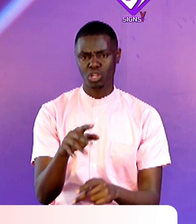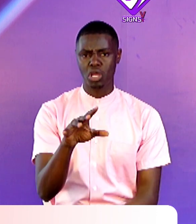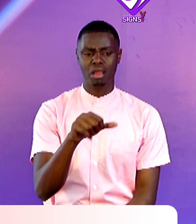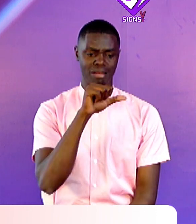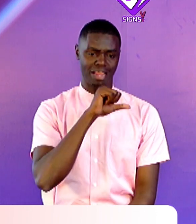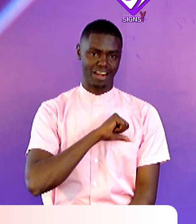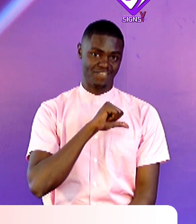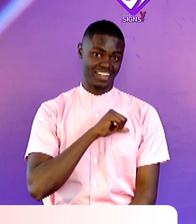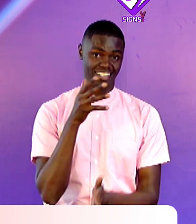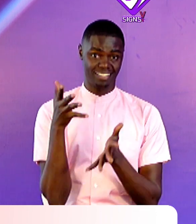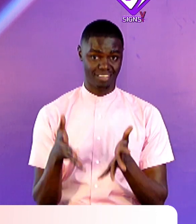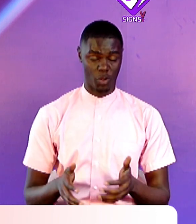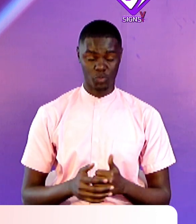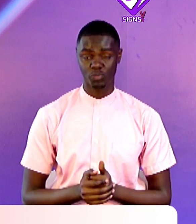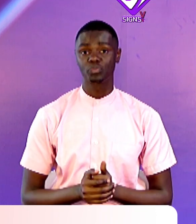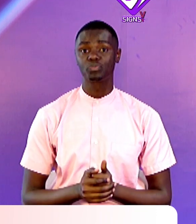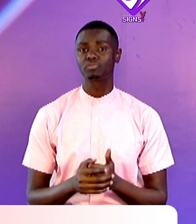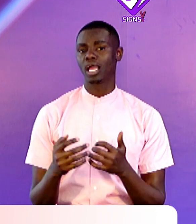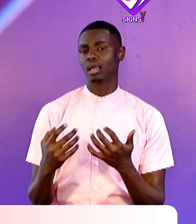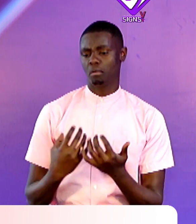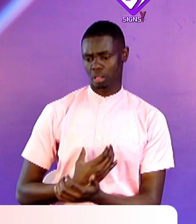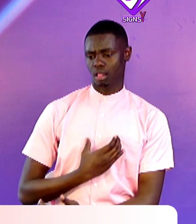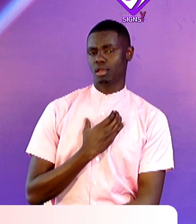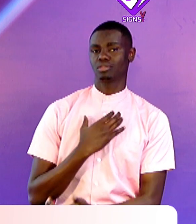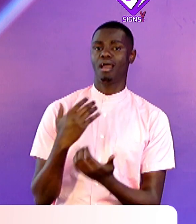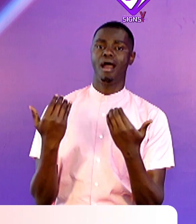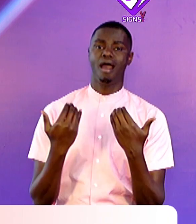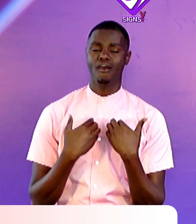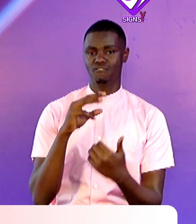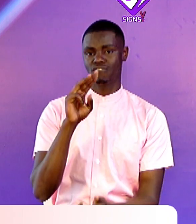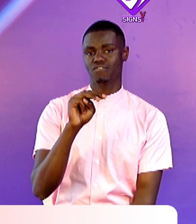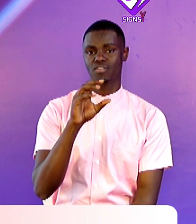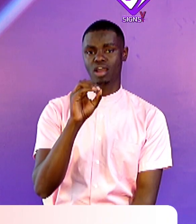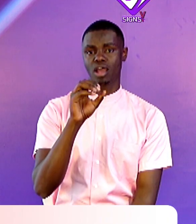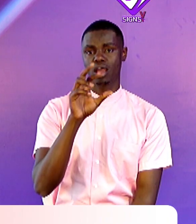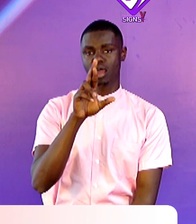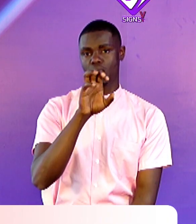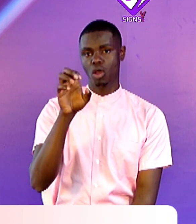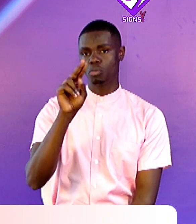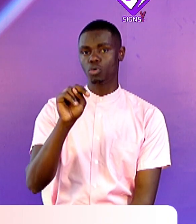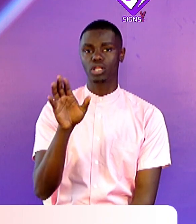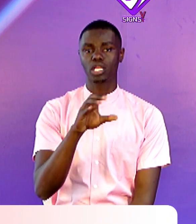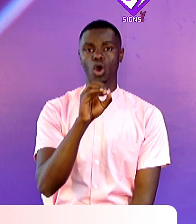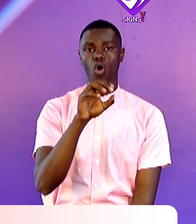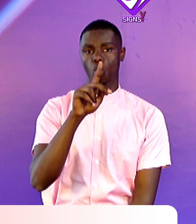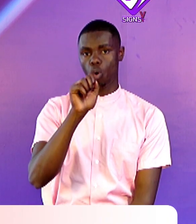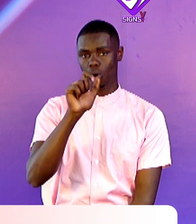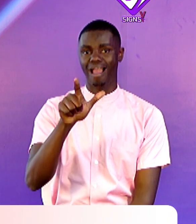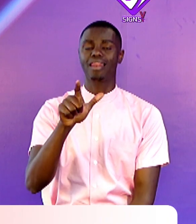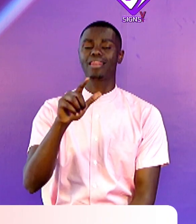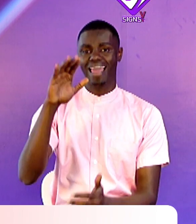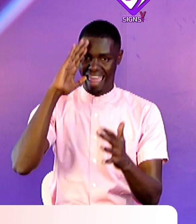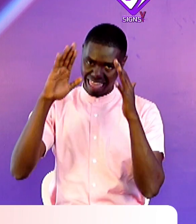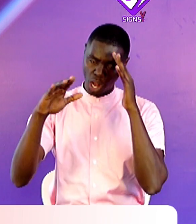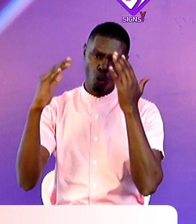of time. And I've brought with you the one and only Maureen Okal. Hello. Hello, Mr. Jonah.